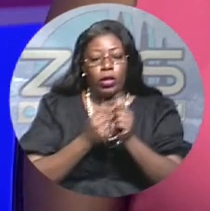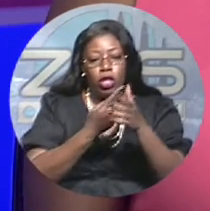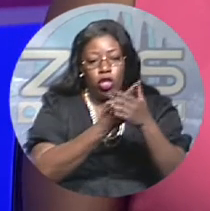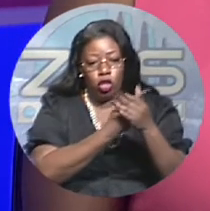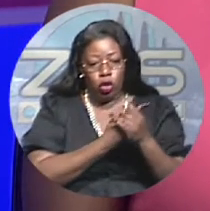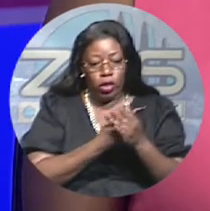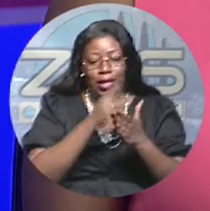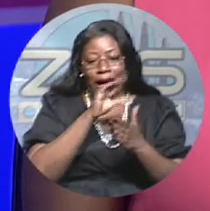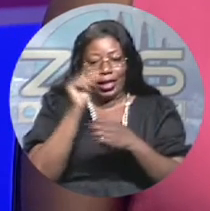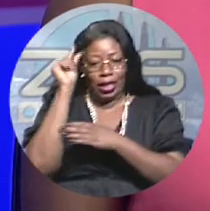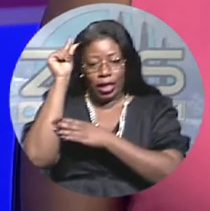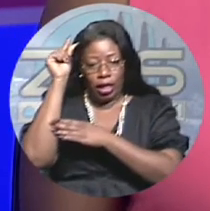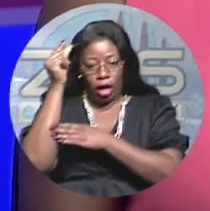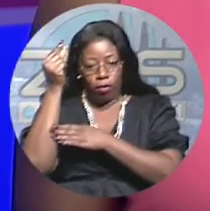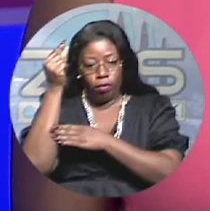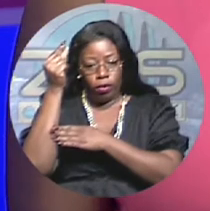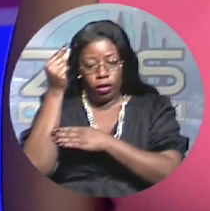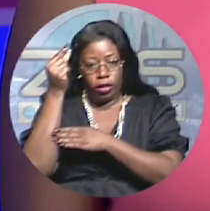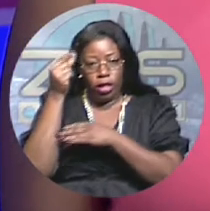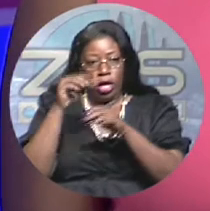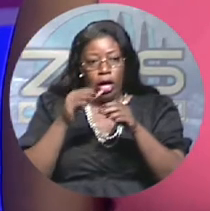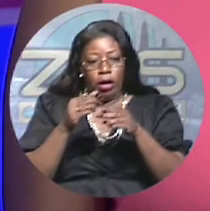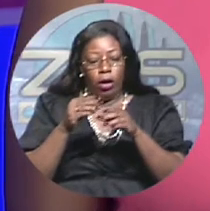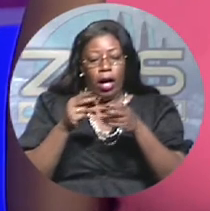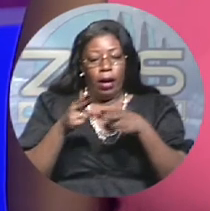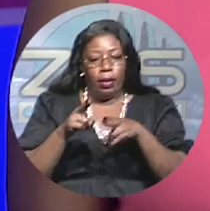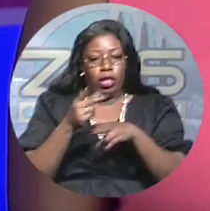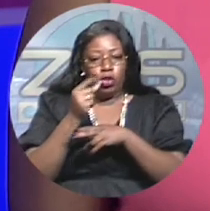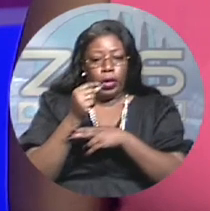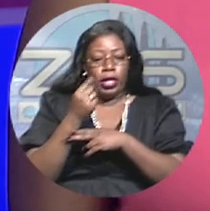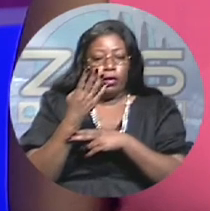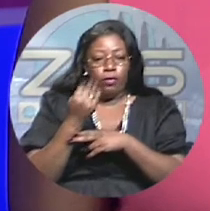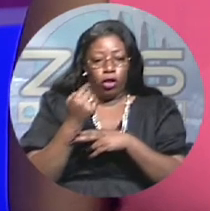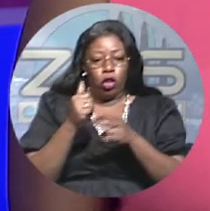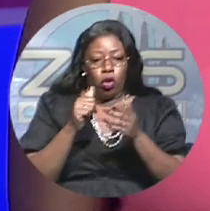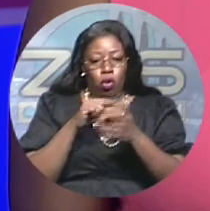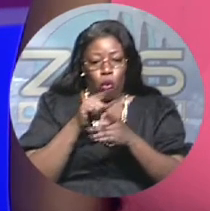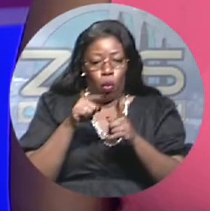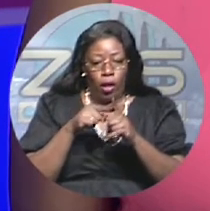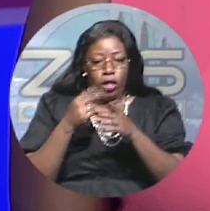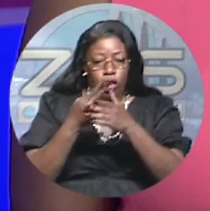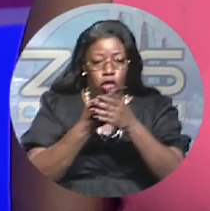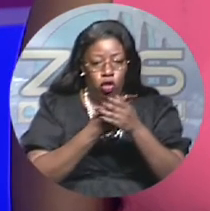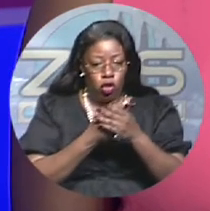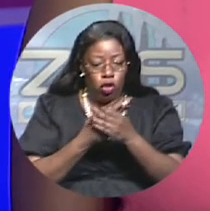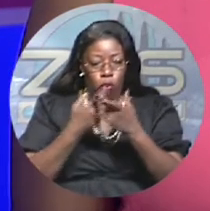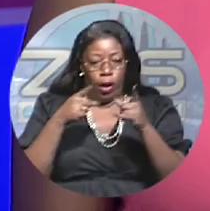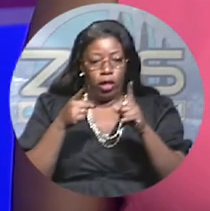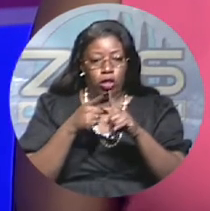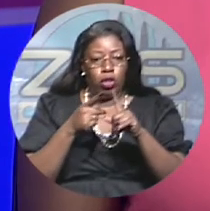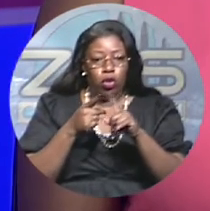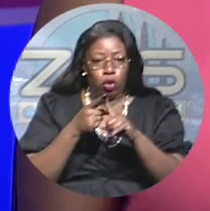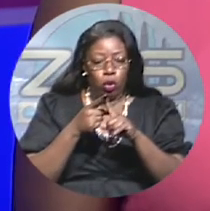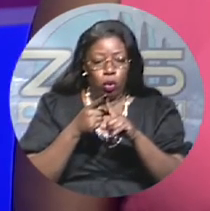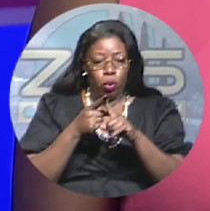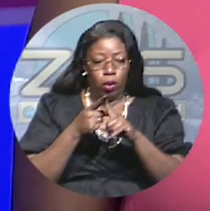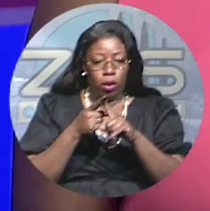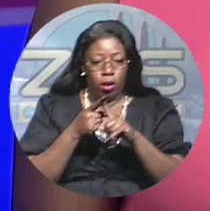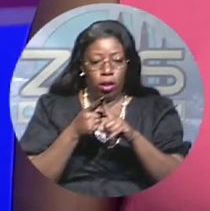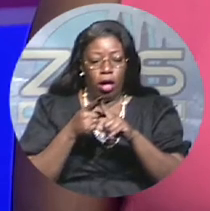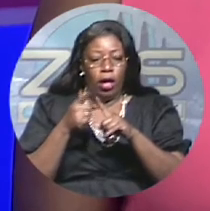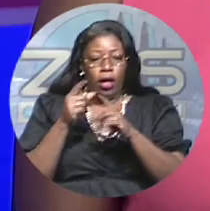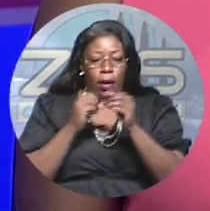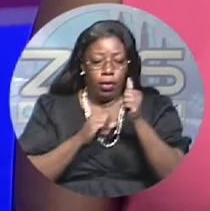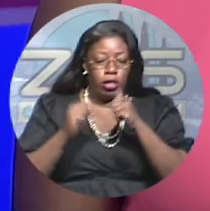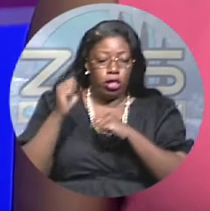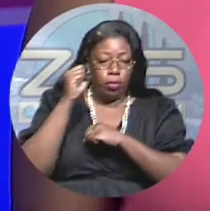and government broke down in 2014 when the union went to the Supreme Court seeking redress on the matter of overtime being